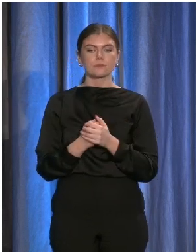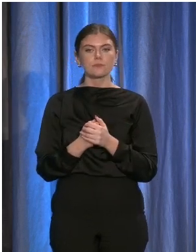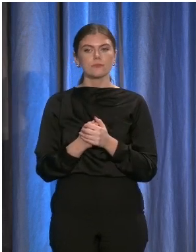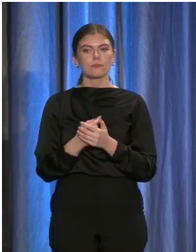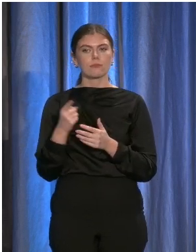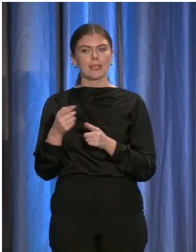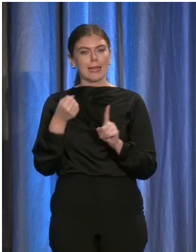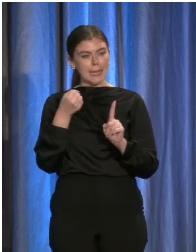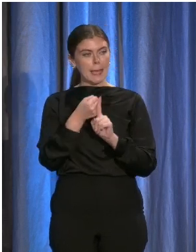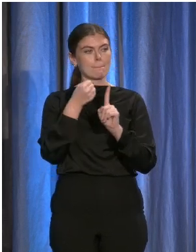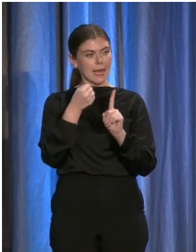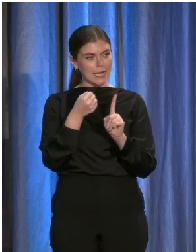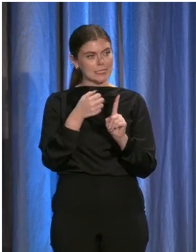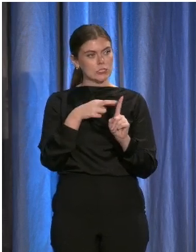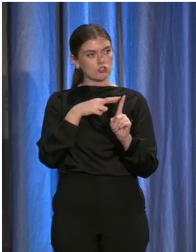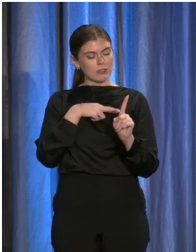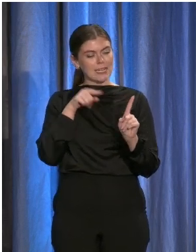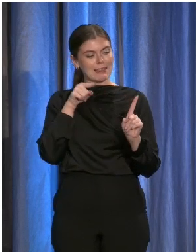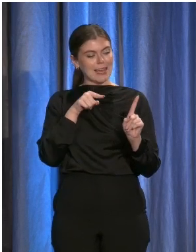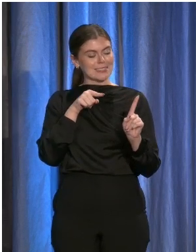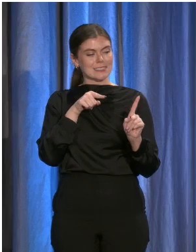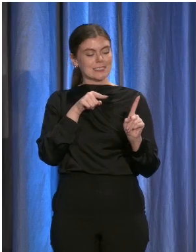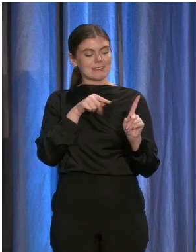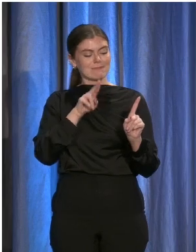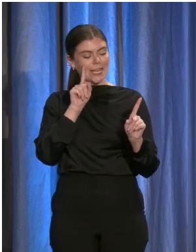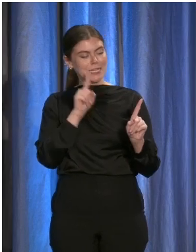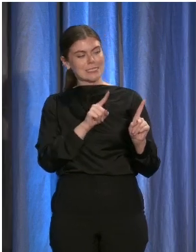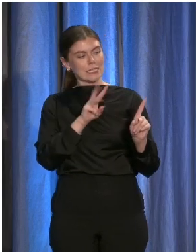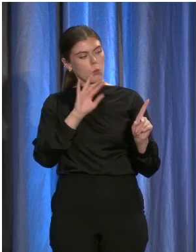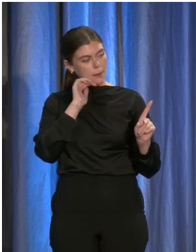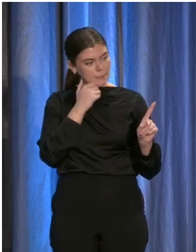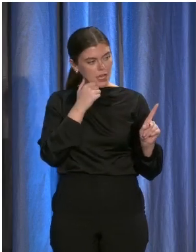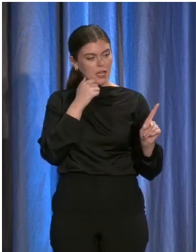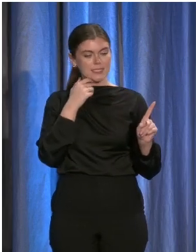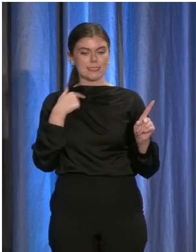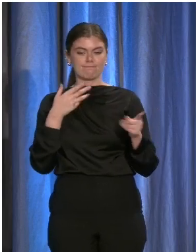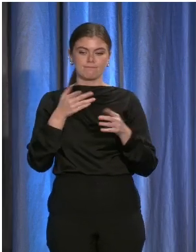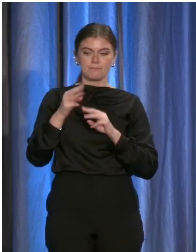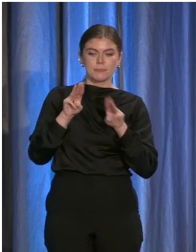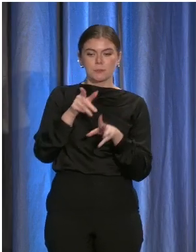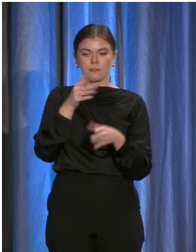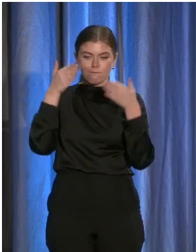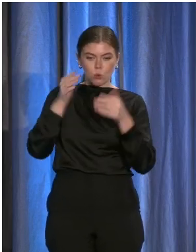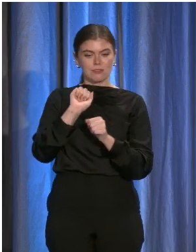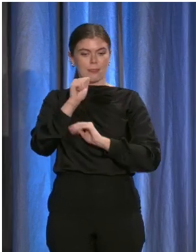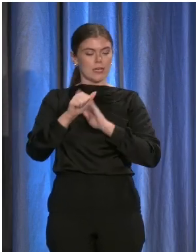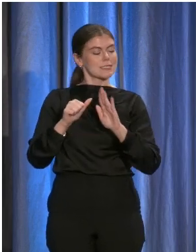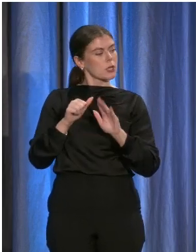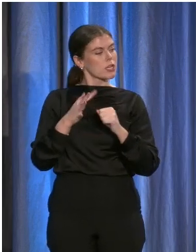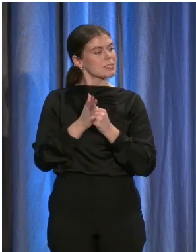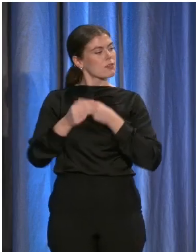on impact is being masked by an experience of process. And